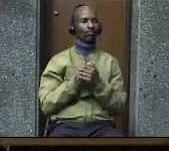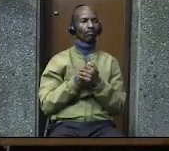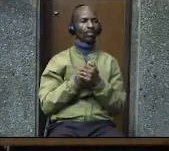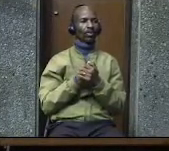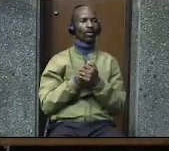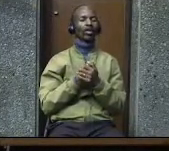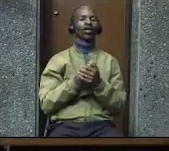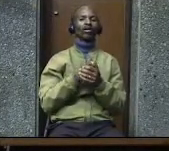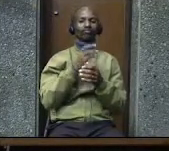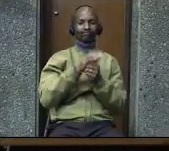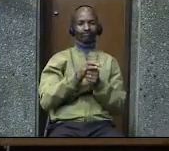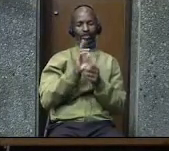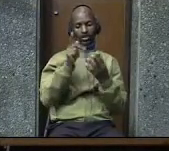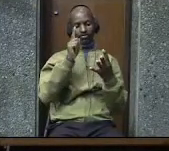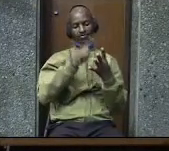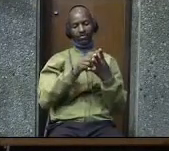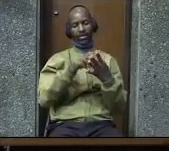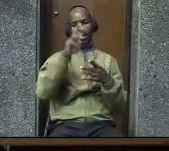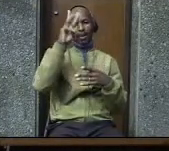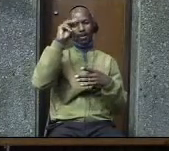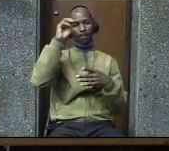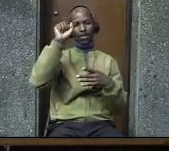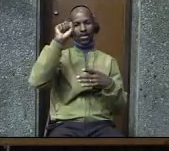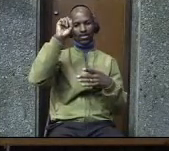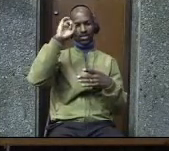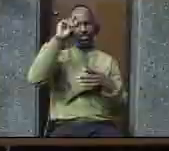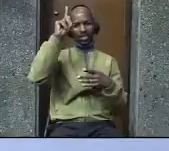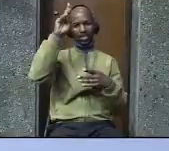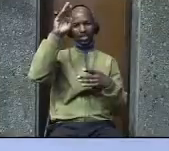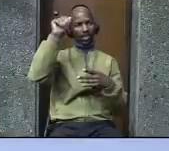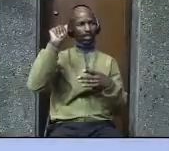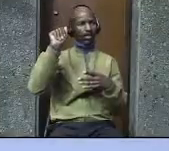Next to Memngube is Memasilela.